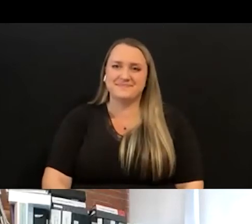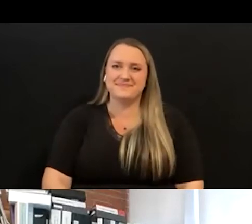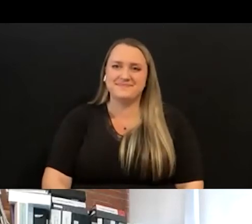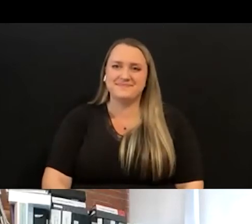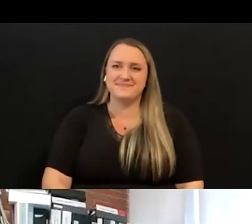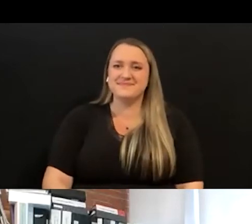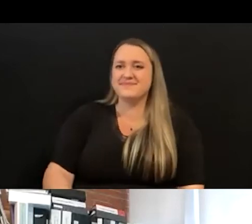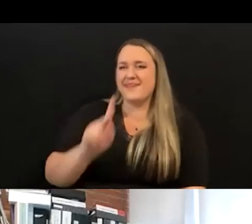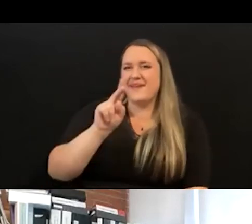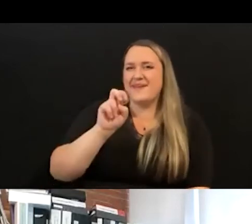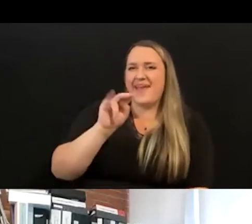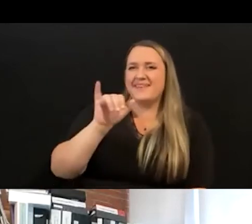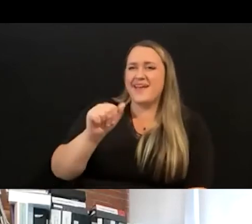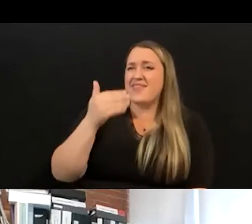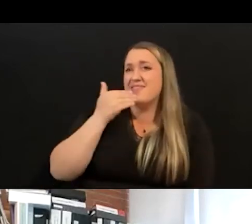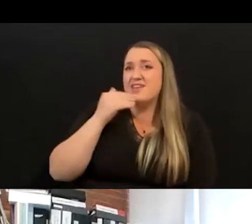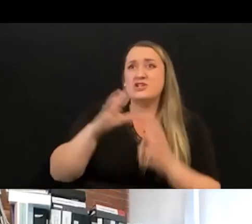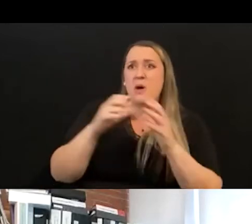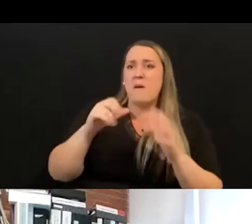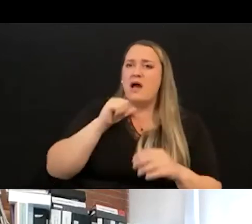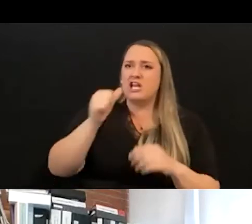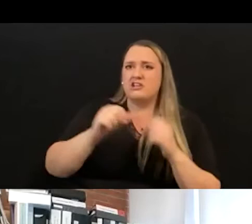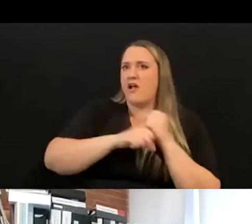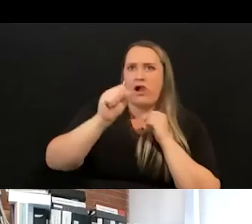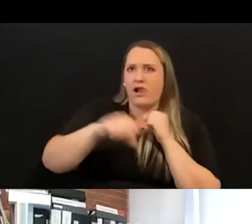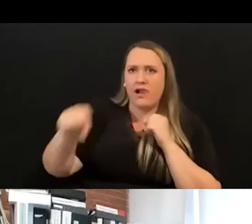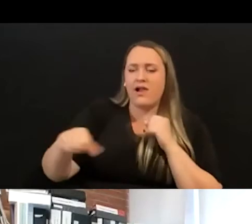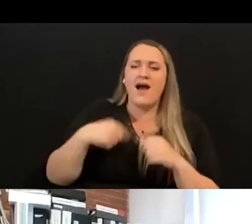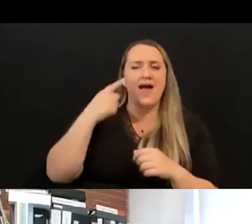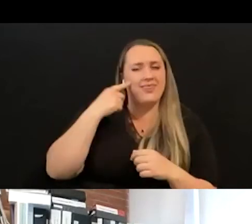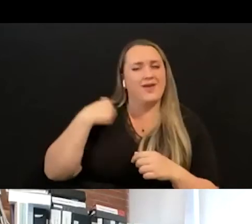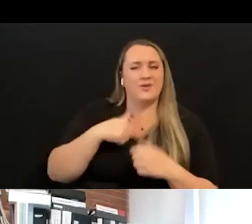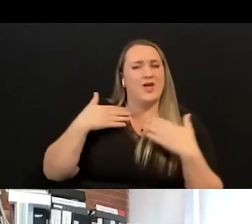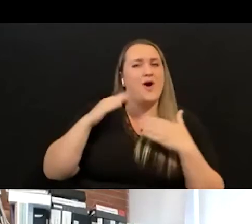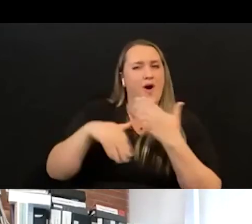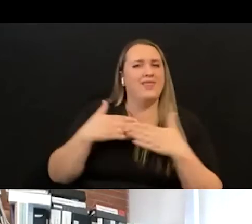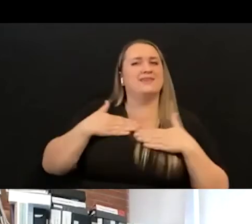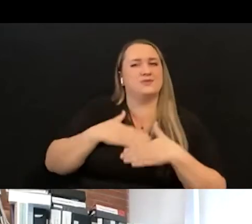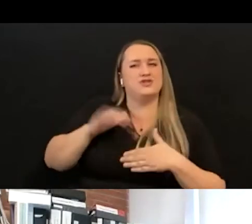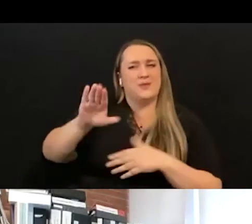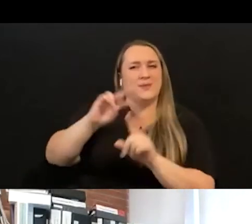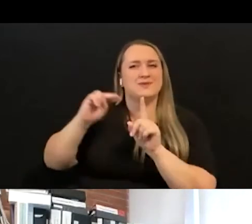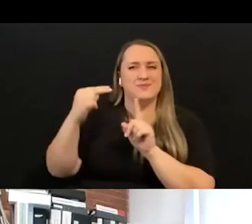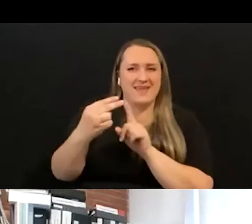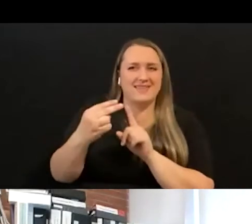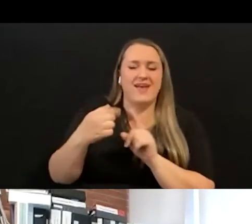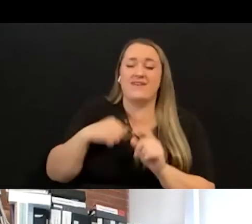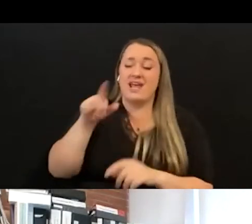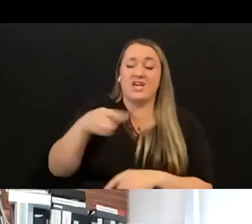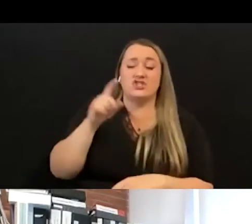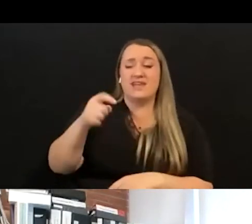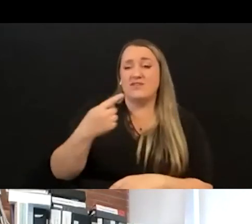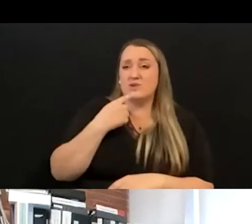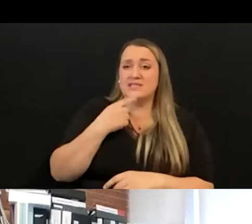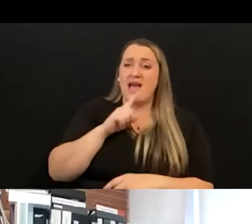Thank you so much for that. It's not ranting. I think that we are all really appreciative about your perspective. And I just have to say that I was so very